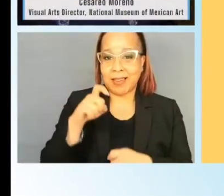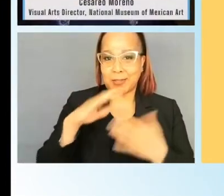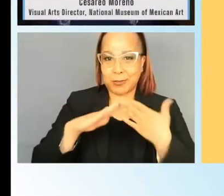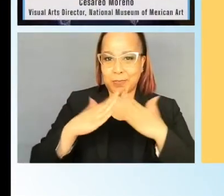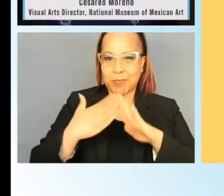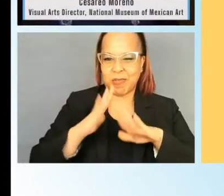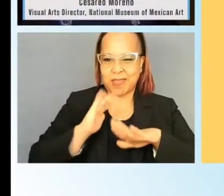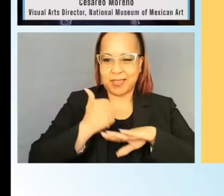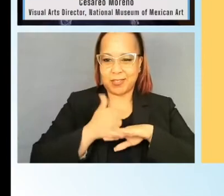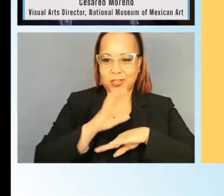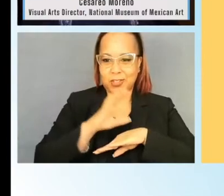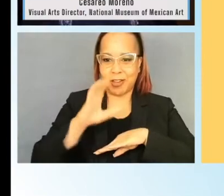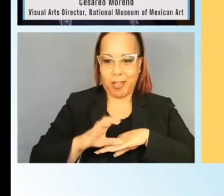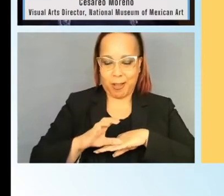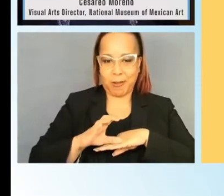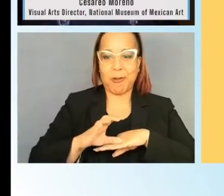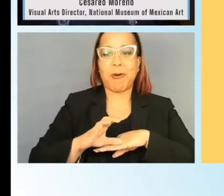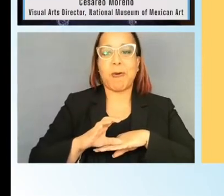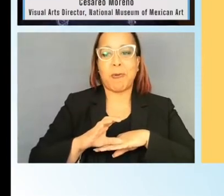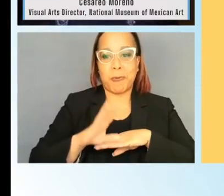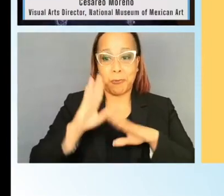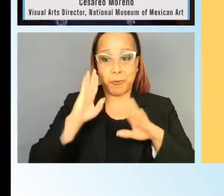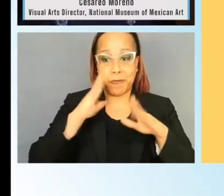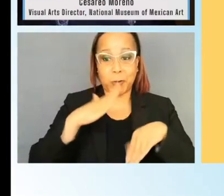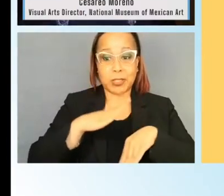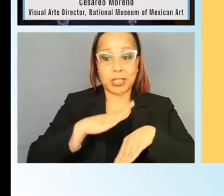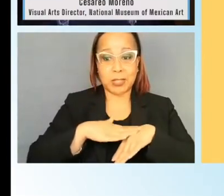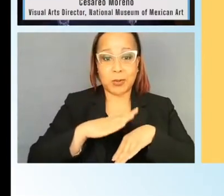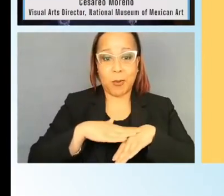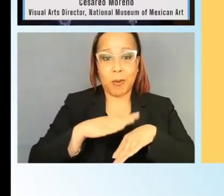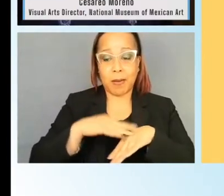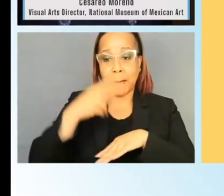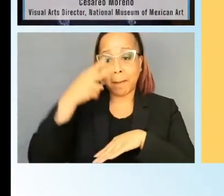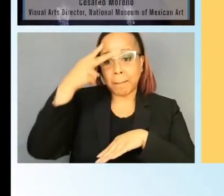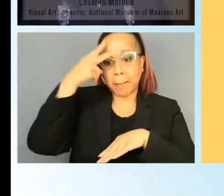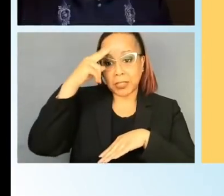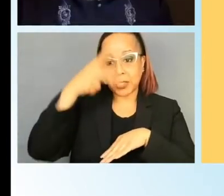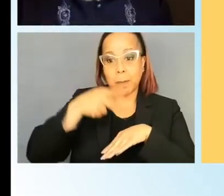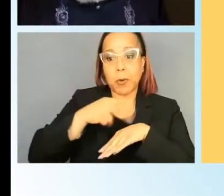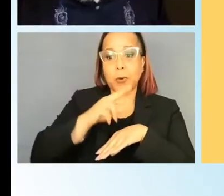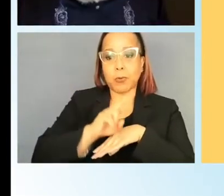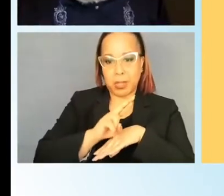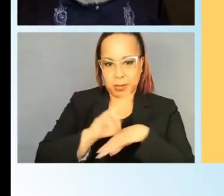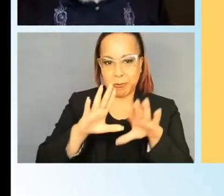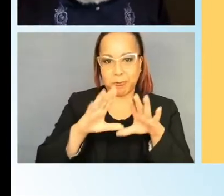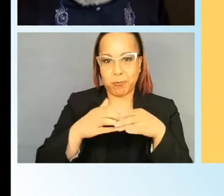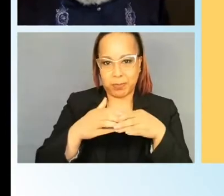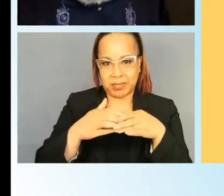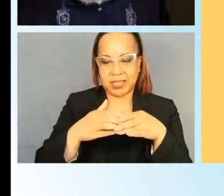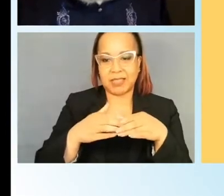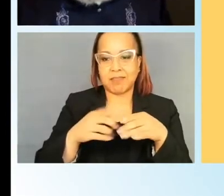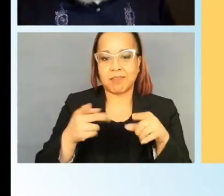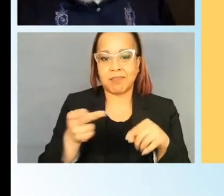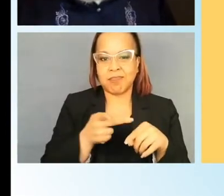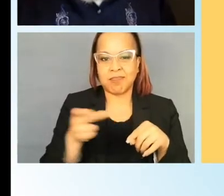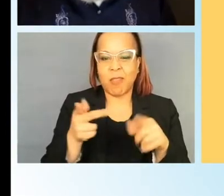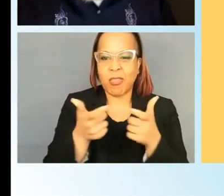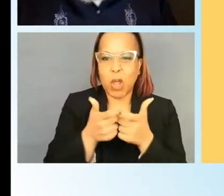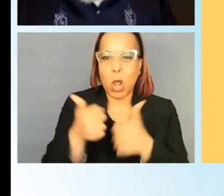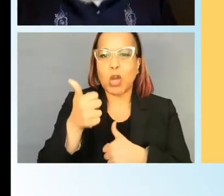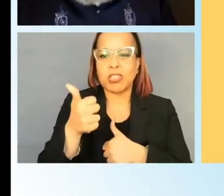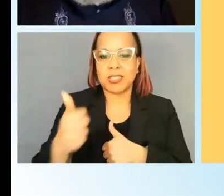We're focusing primarily on the Mexican and Puerto Rican groups because they are the largest